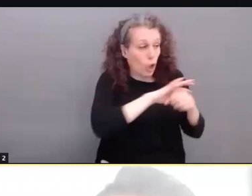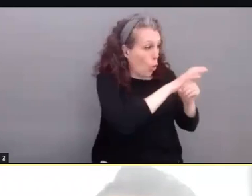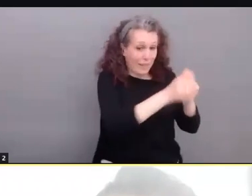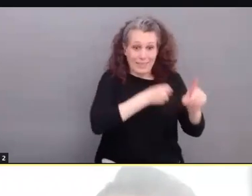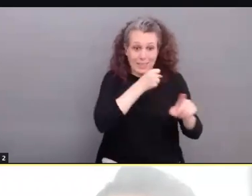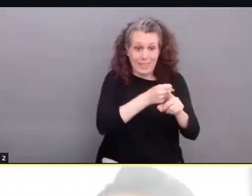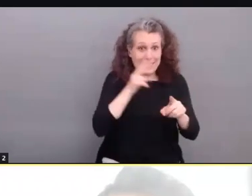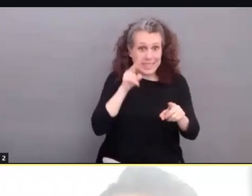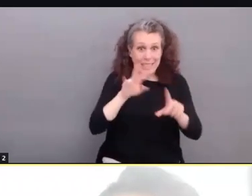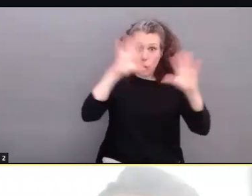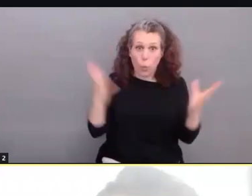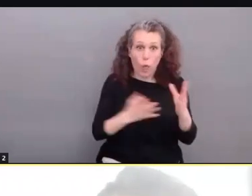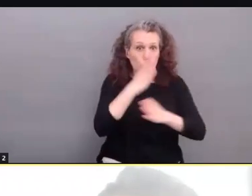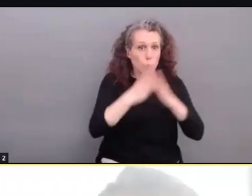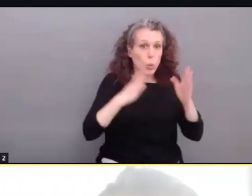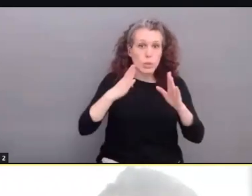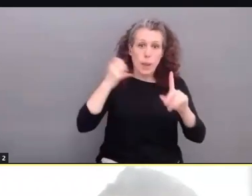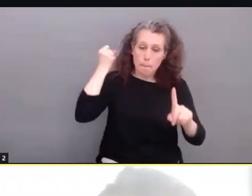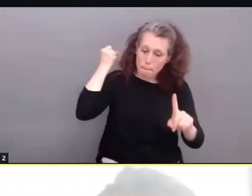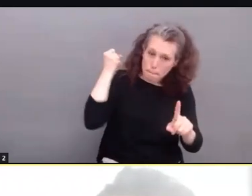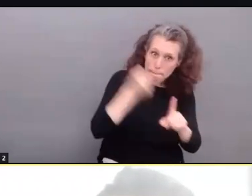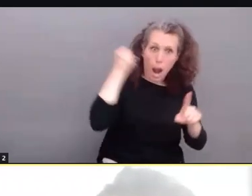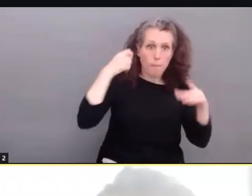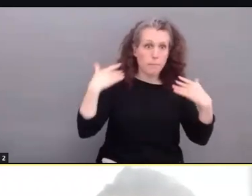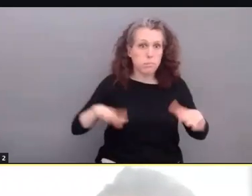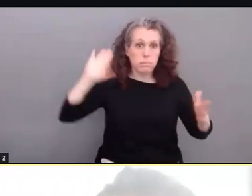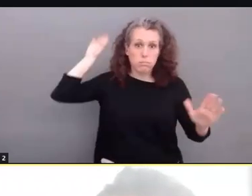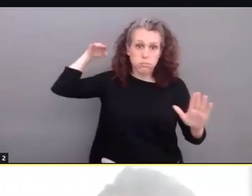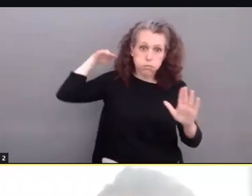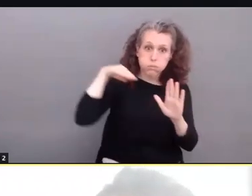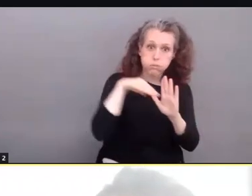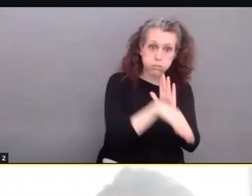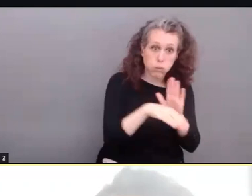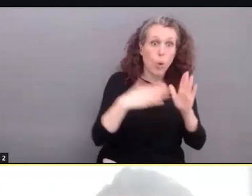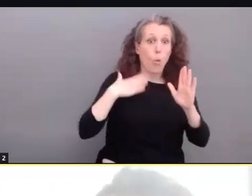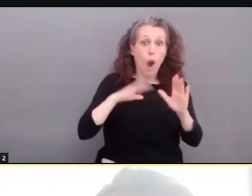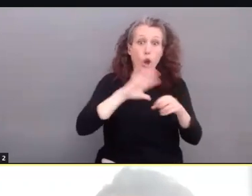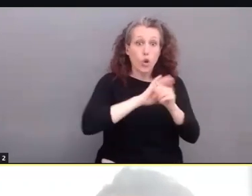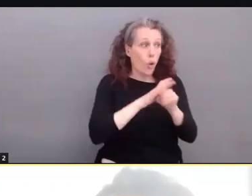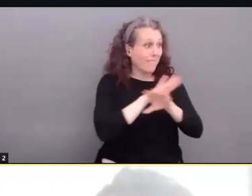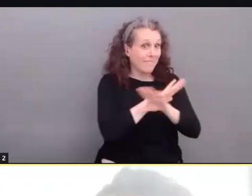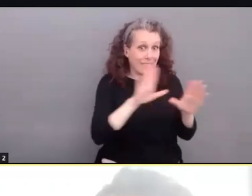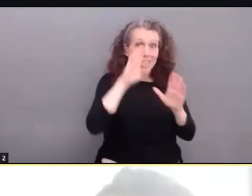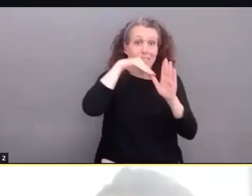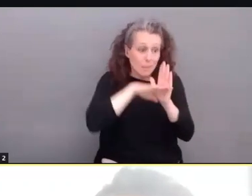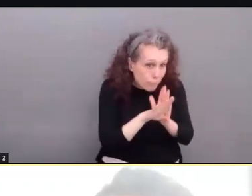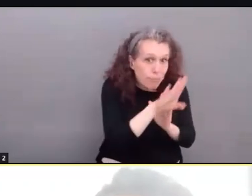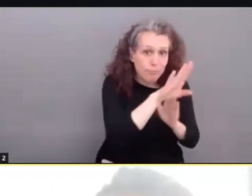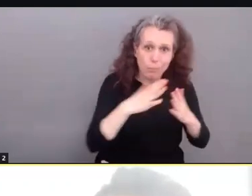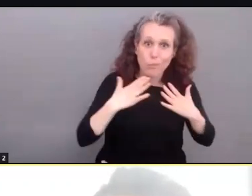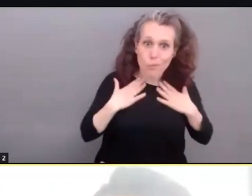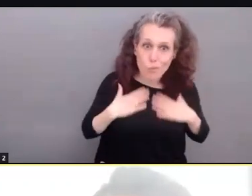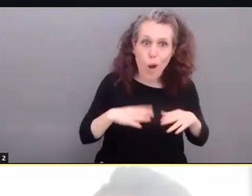hit, so this is especially relevant to ensure that that everybody can benefit